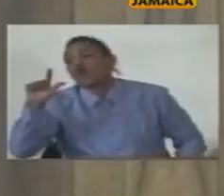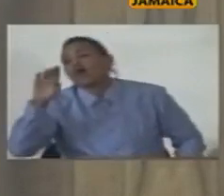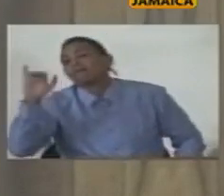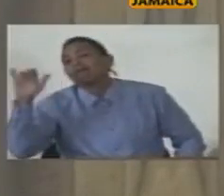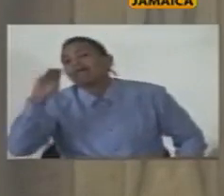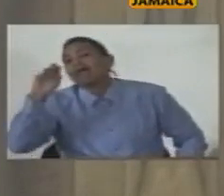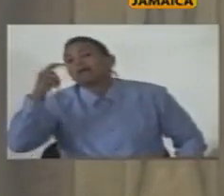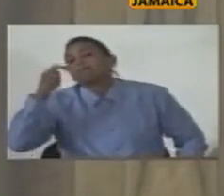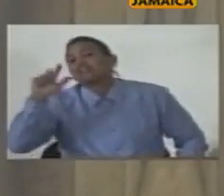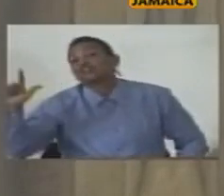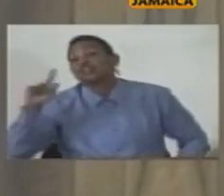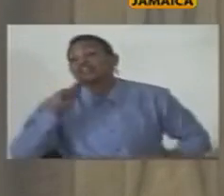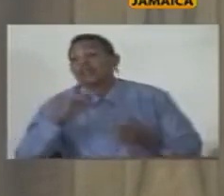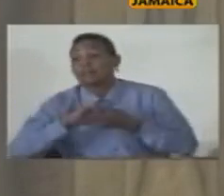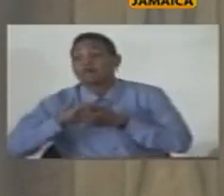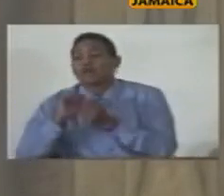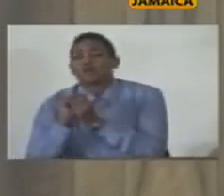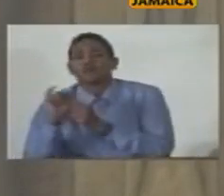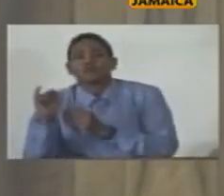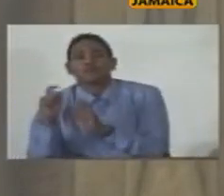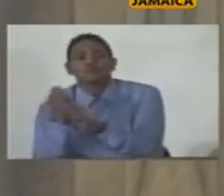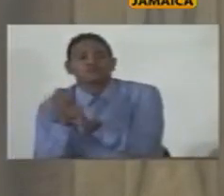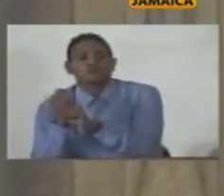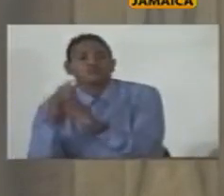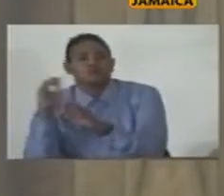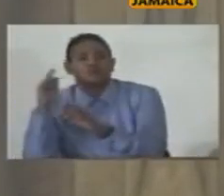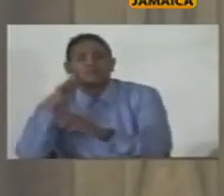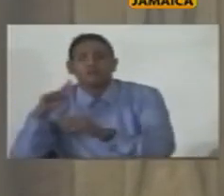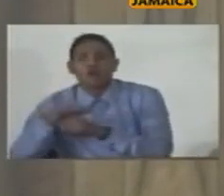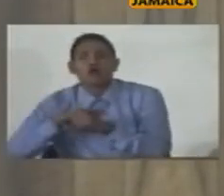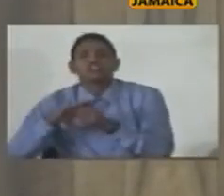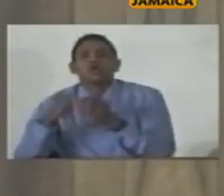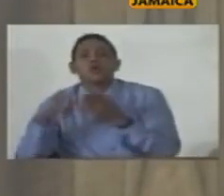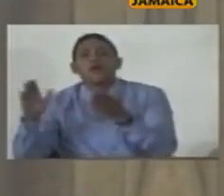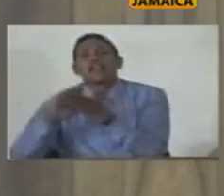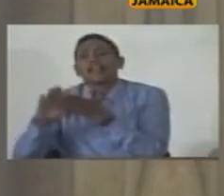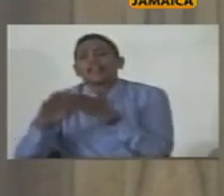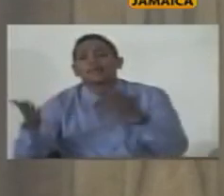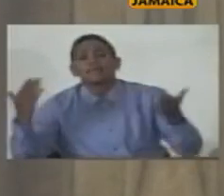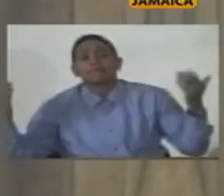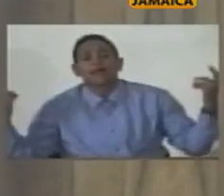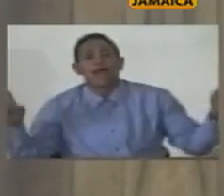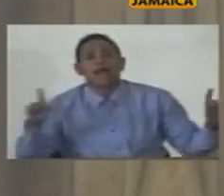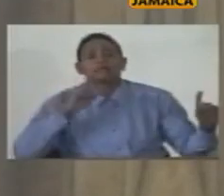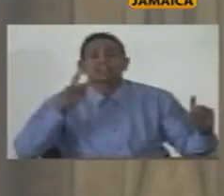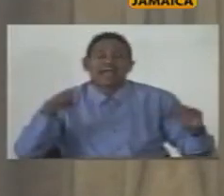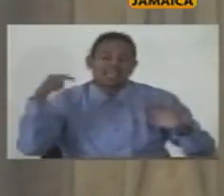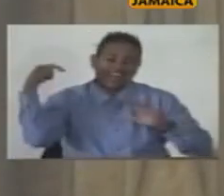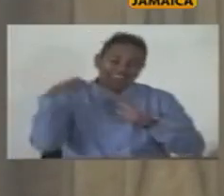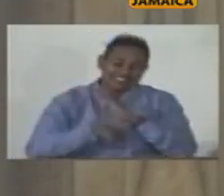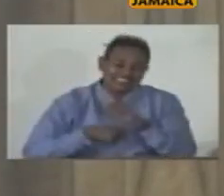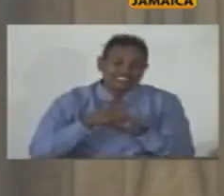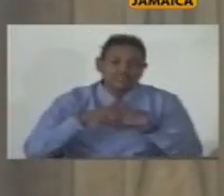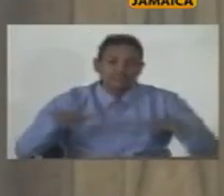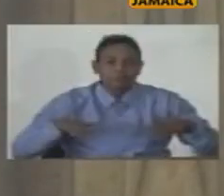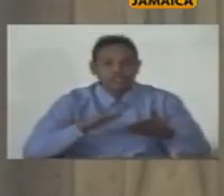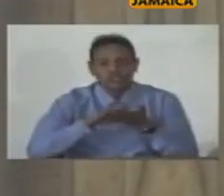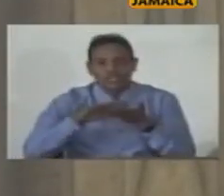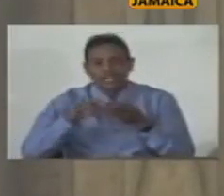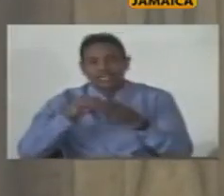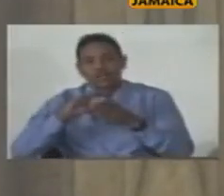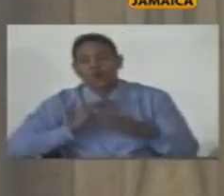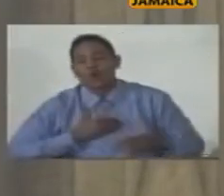with solid waste for a constituency-wide bulk cleanup and did extensive beach cleanup along our